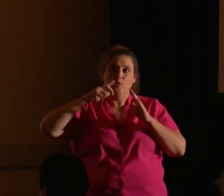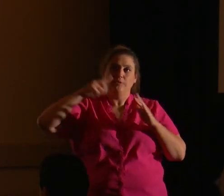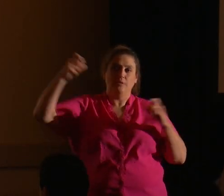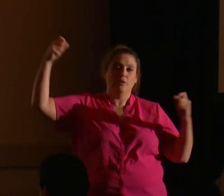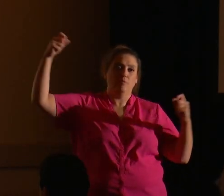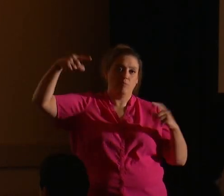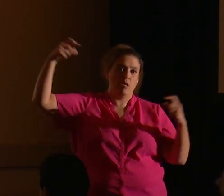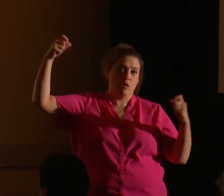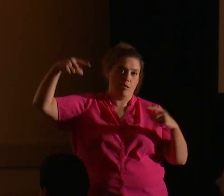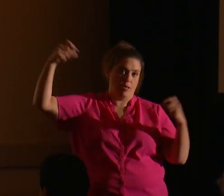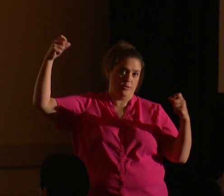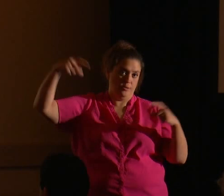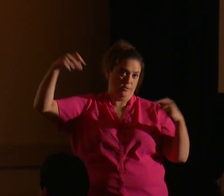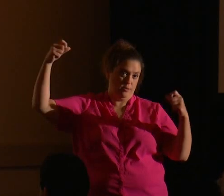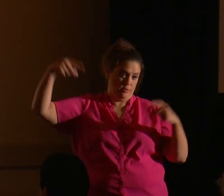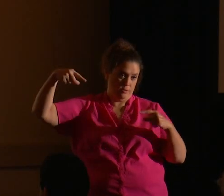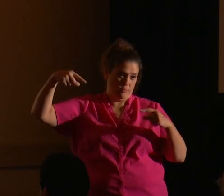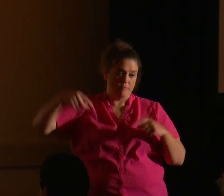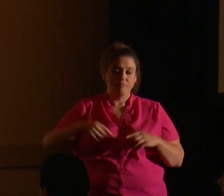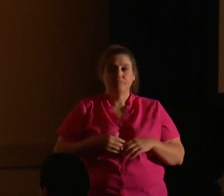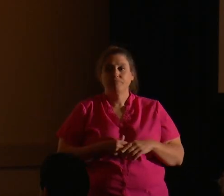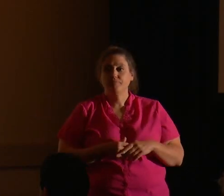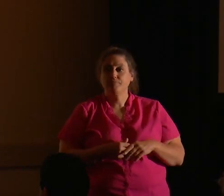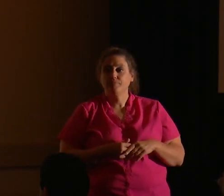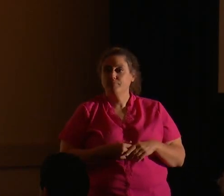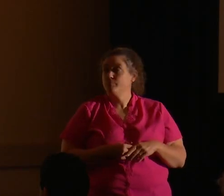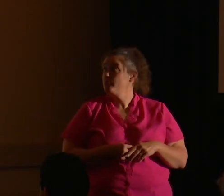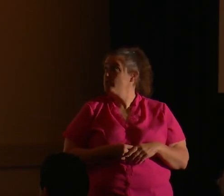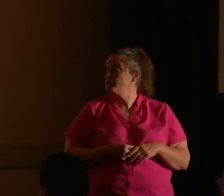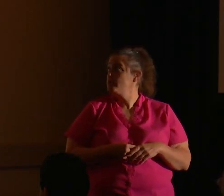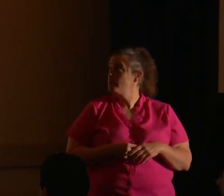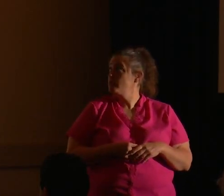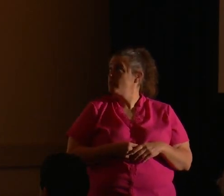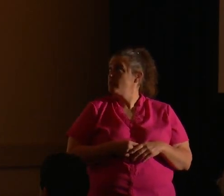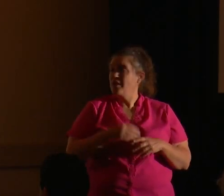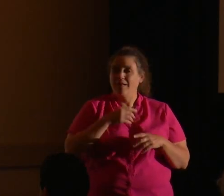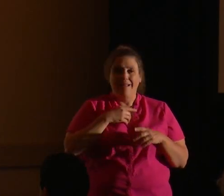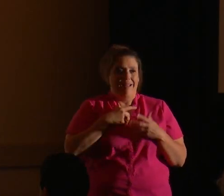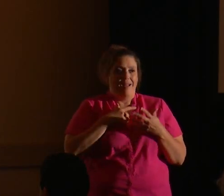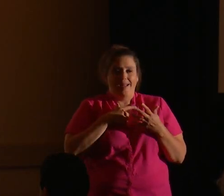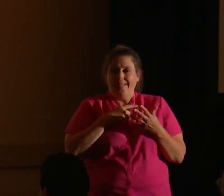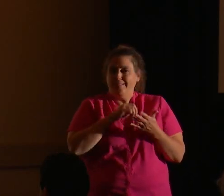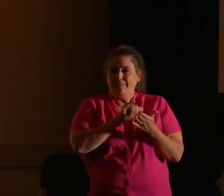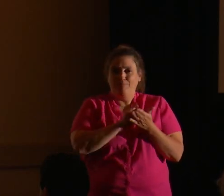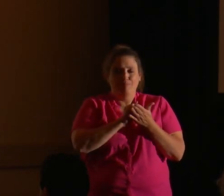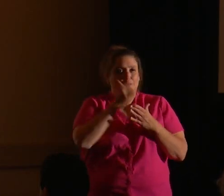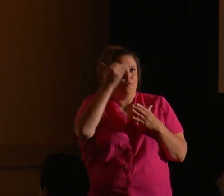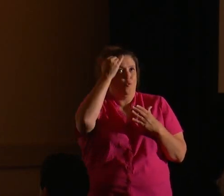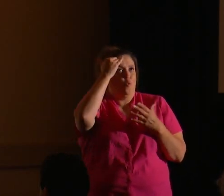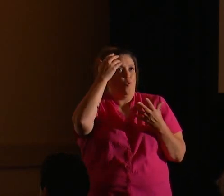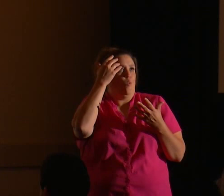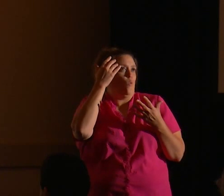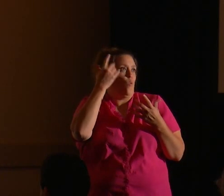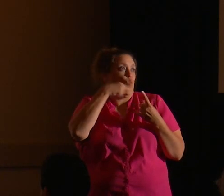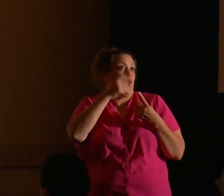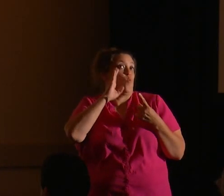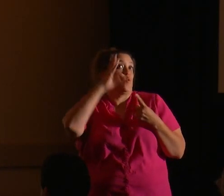a signal. I cannot possibly predict when we might succeed.